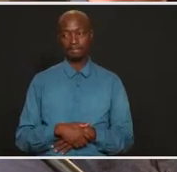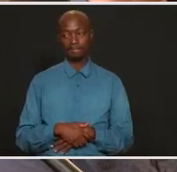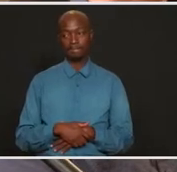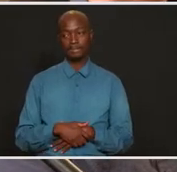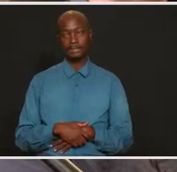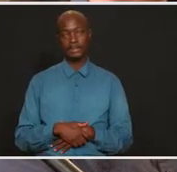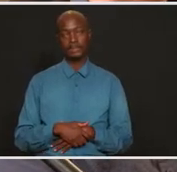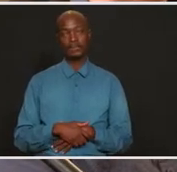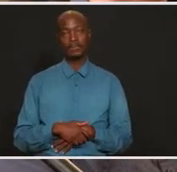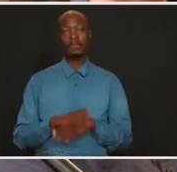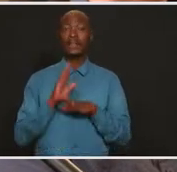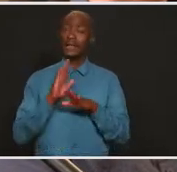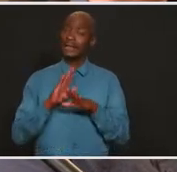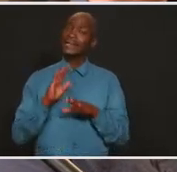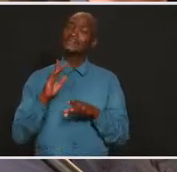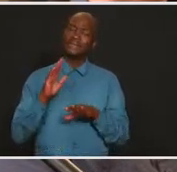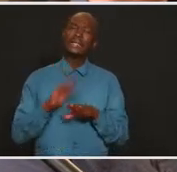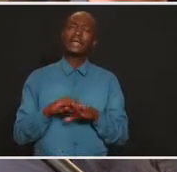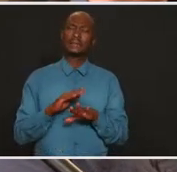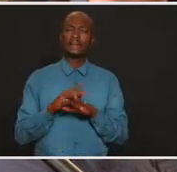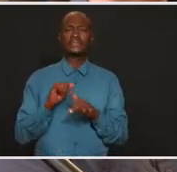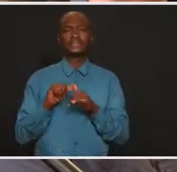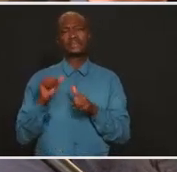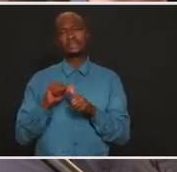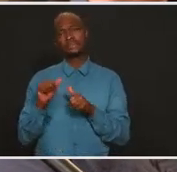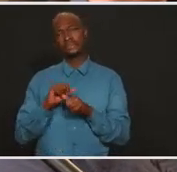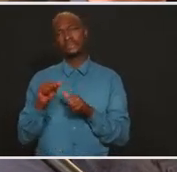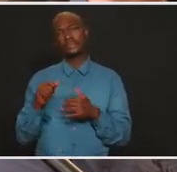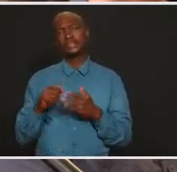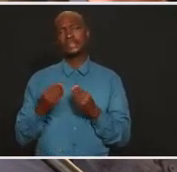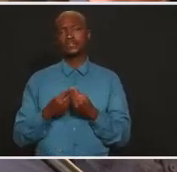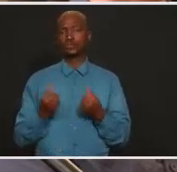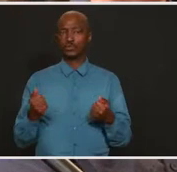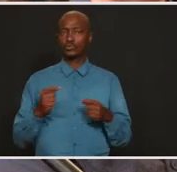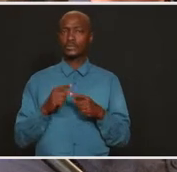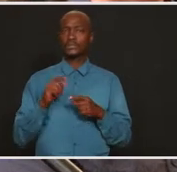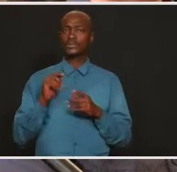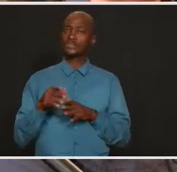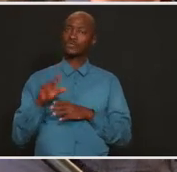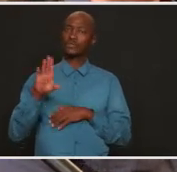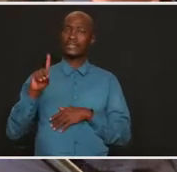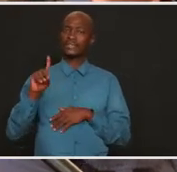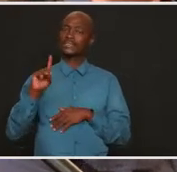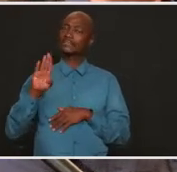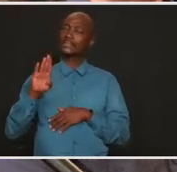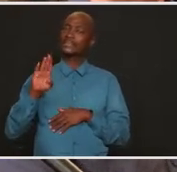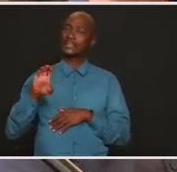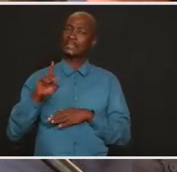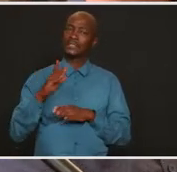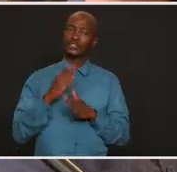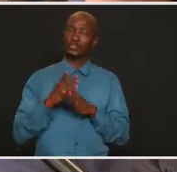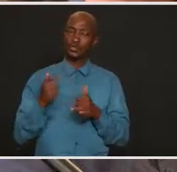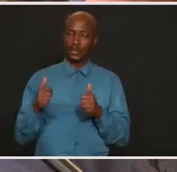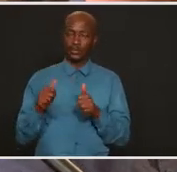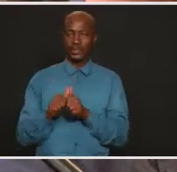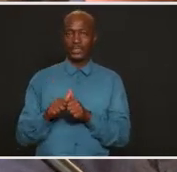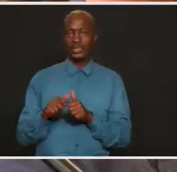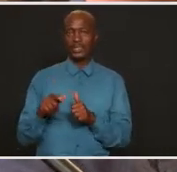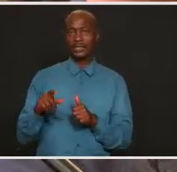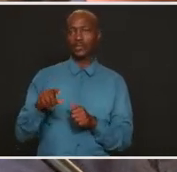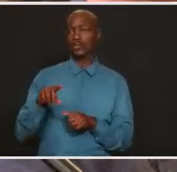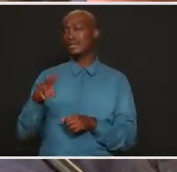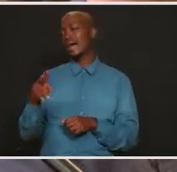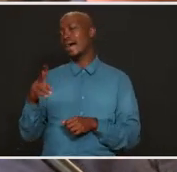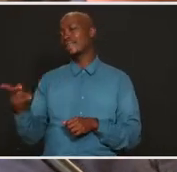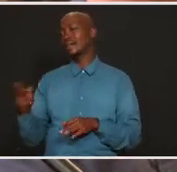a much better solution is for the dbe to work together with alternative schools